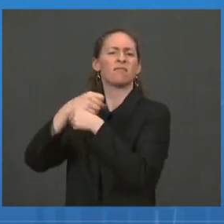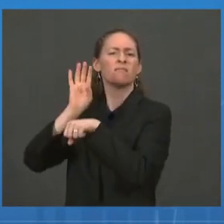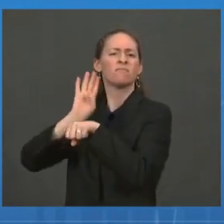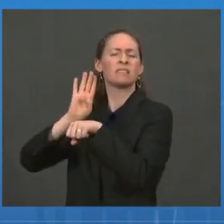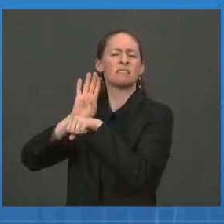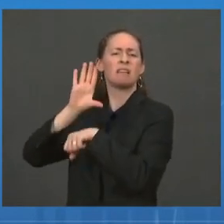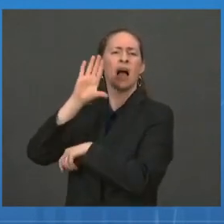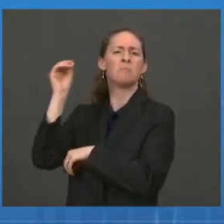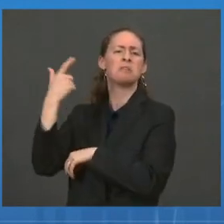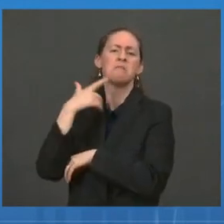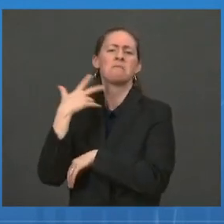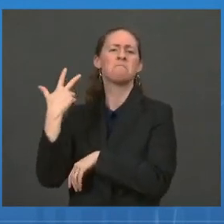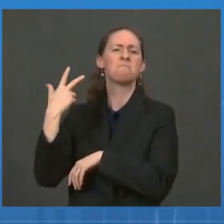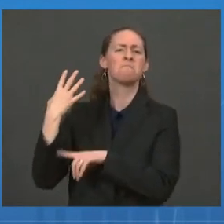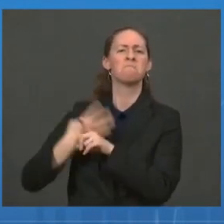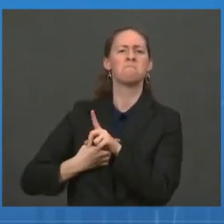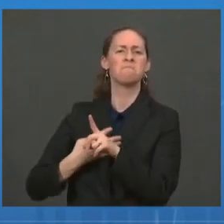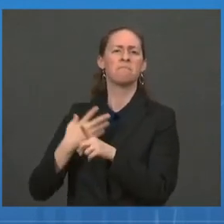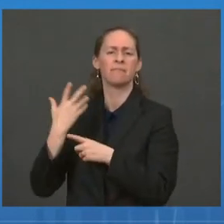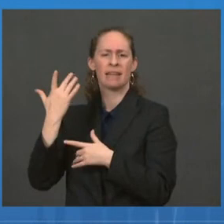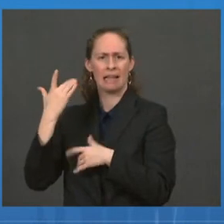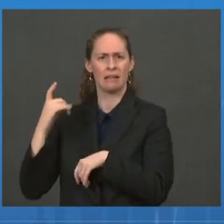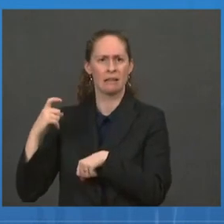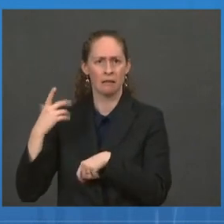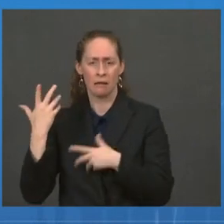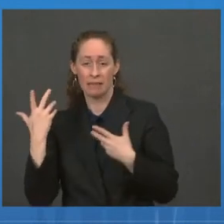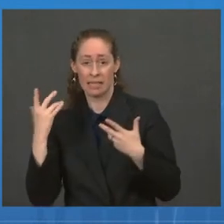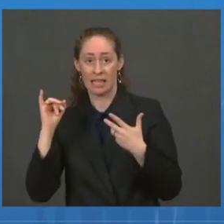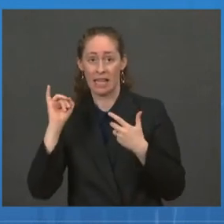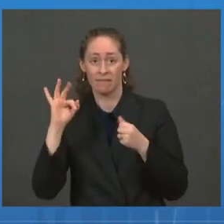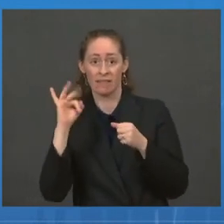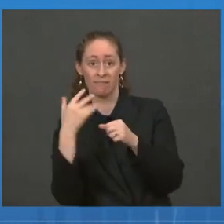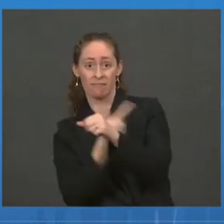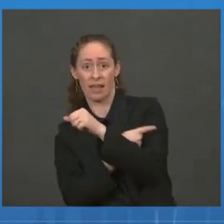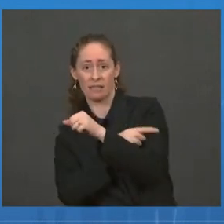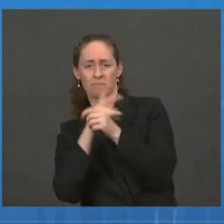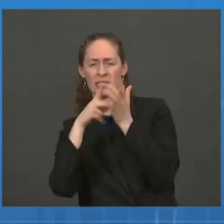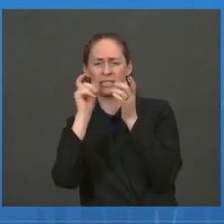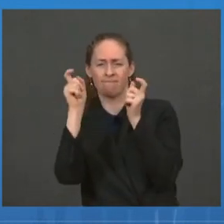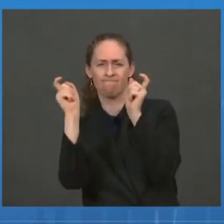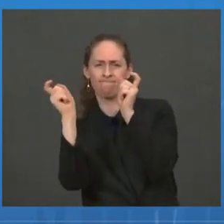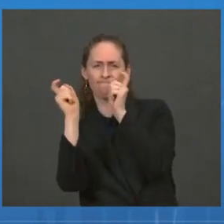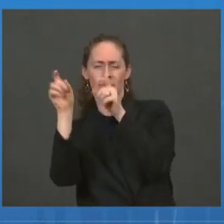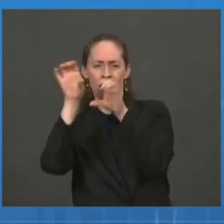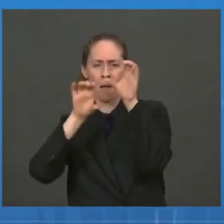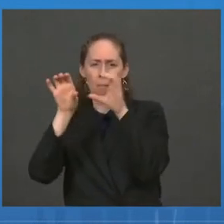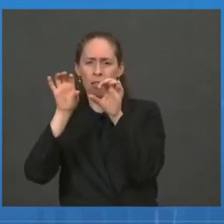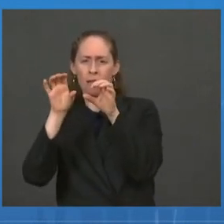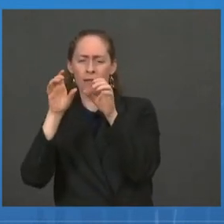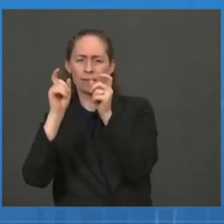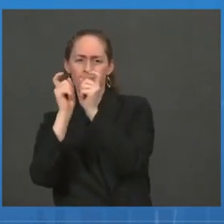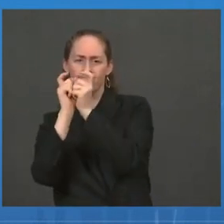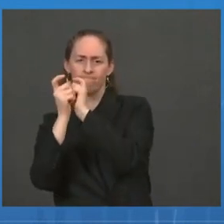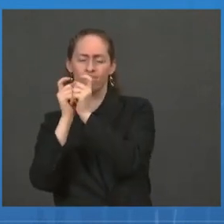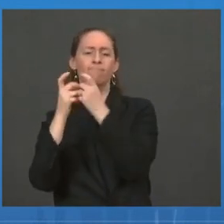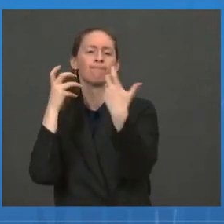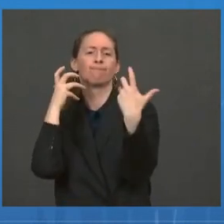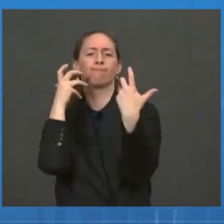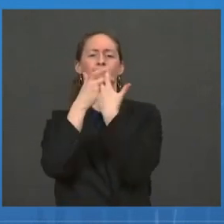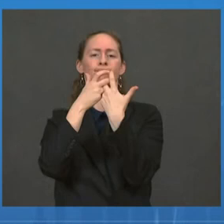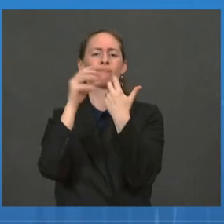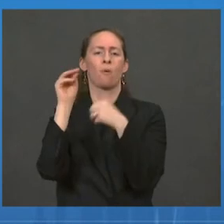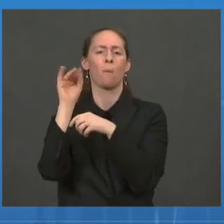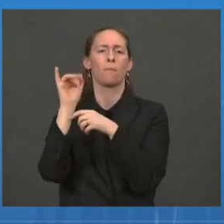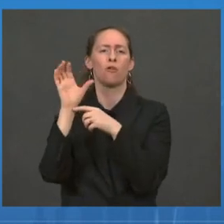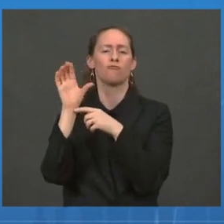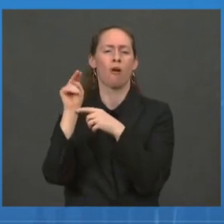scenario occurs under this worst case scenario where people would need to get another booster another vaccine what